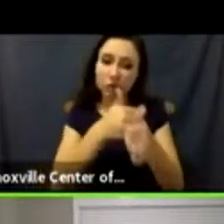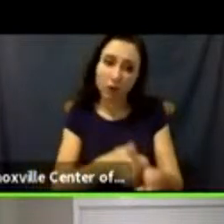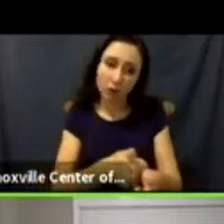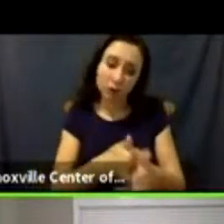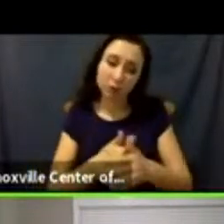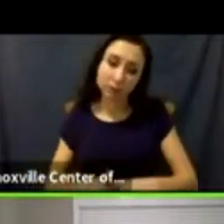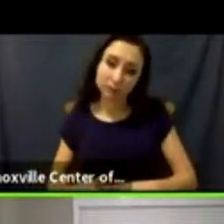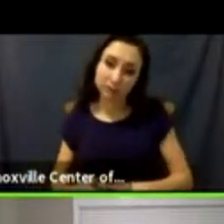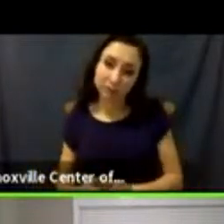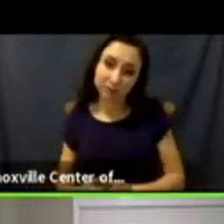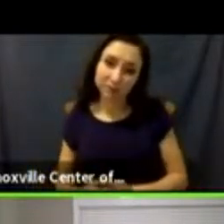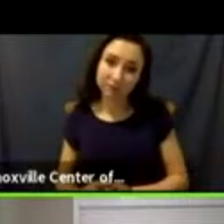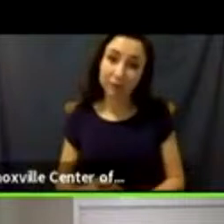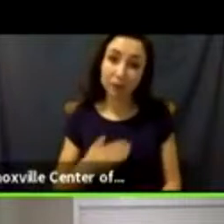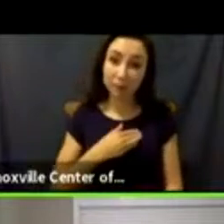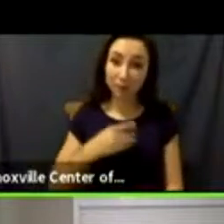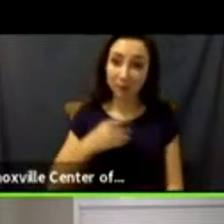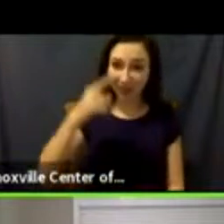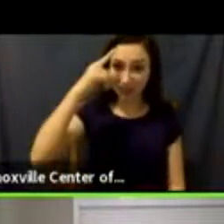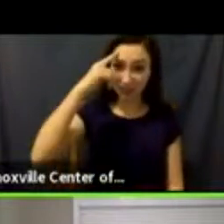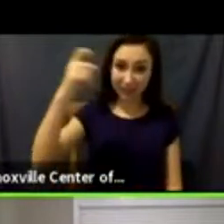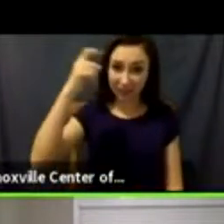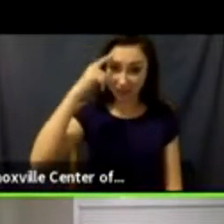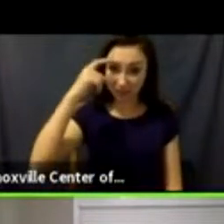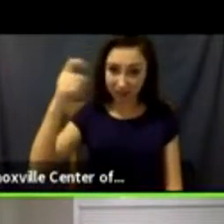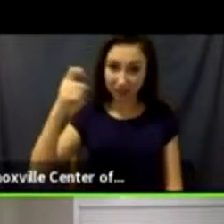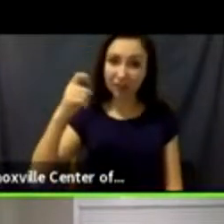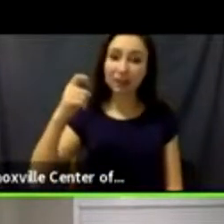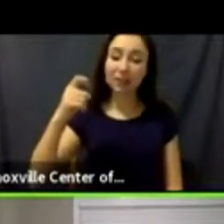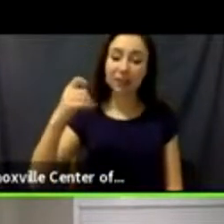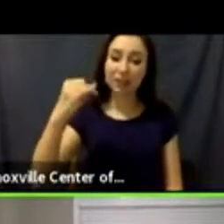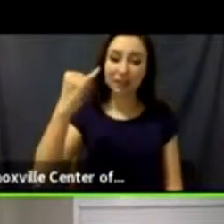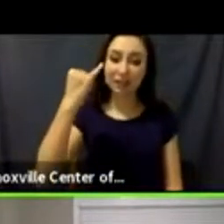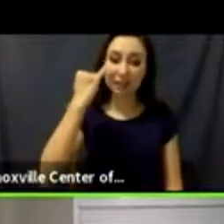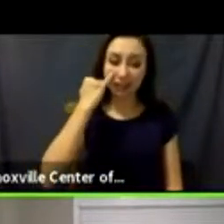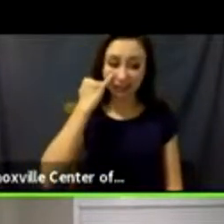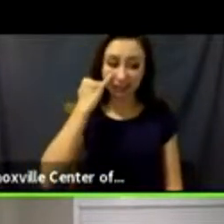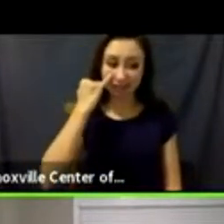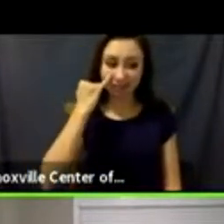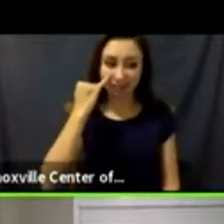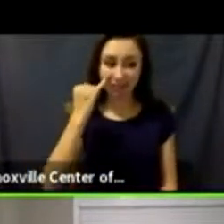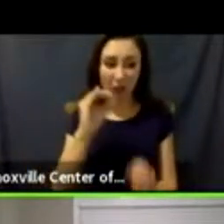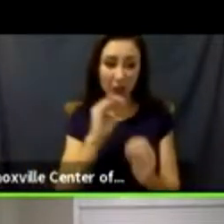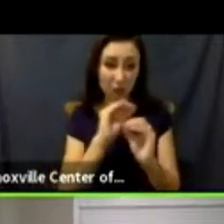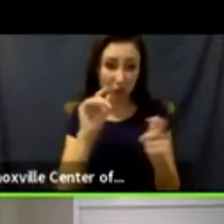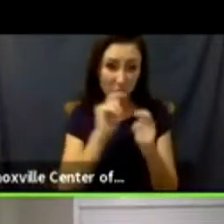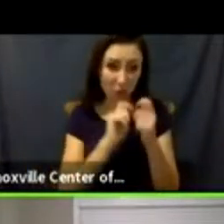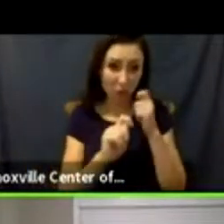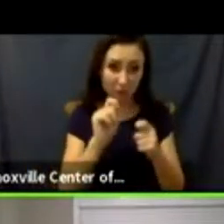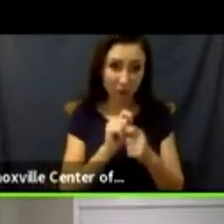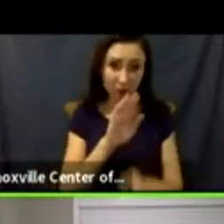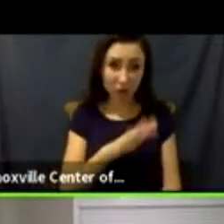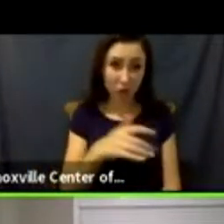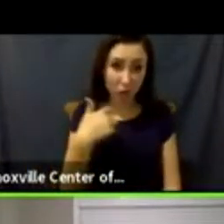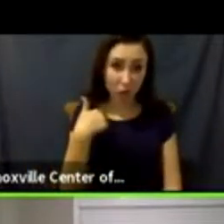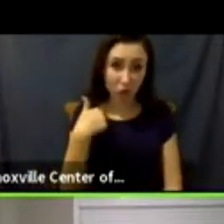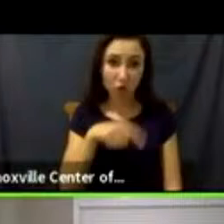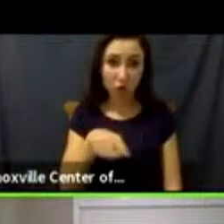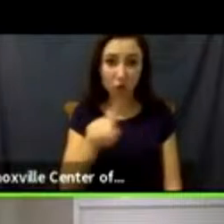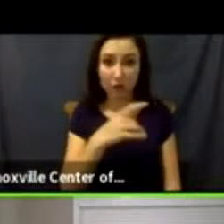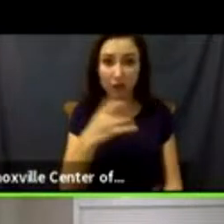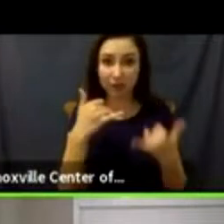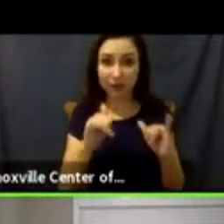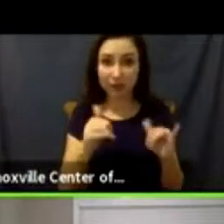My suspicion would be that in the absence of specificity, your chair and you all still maintain a large amount